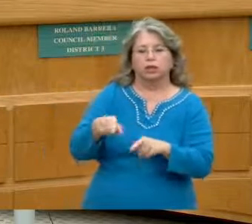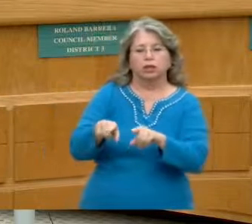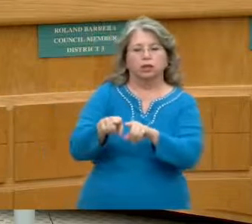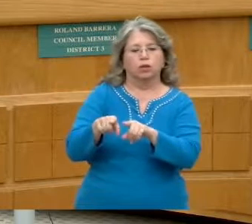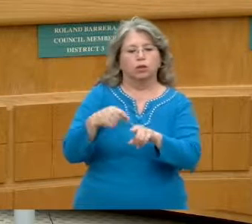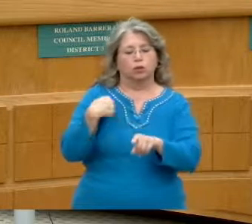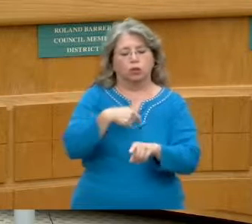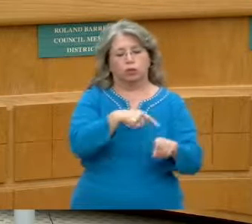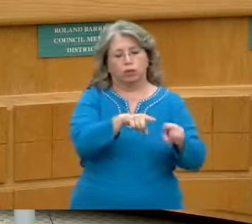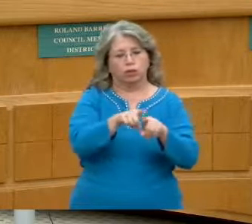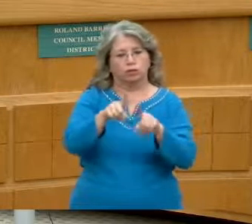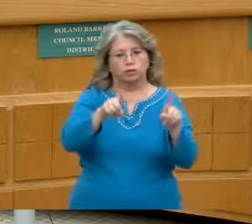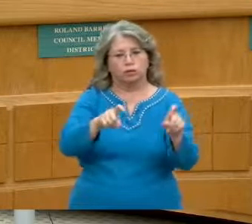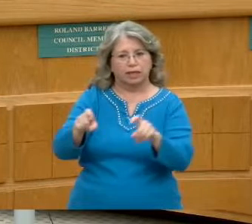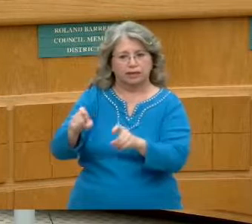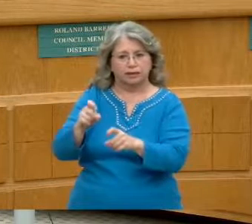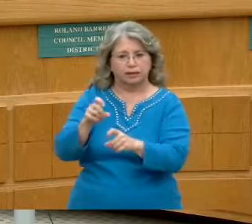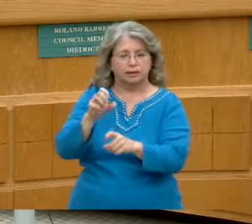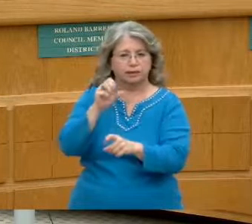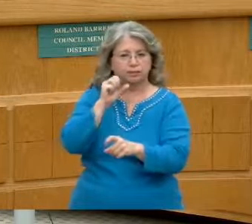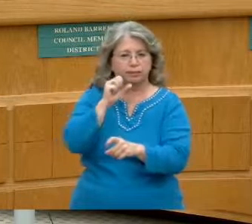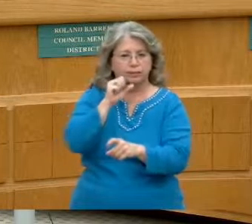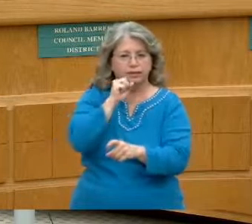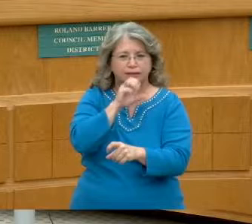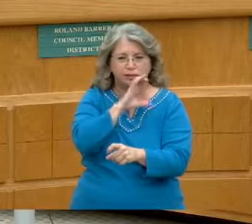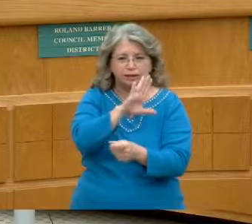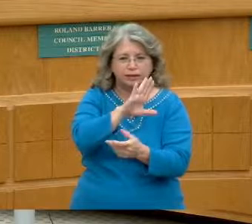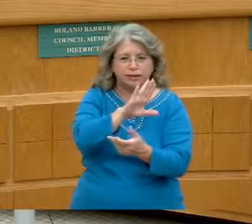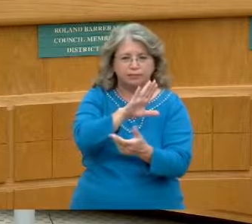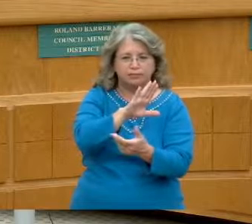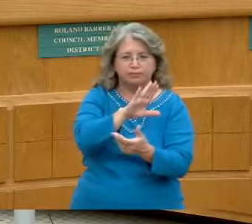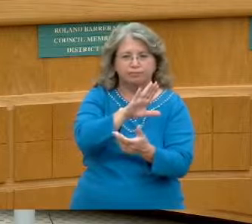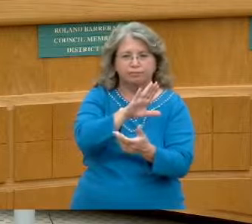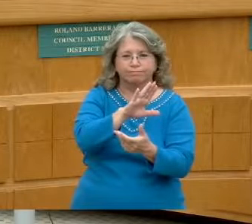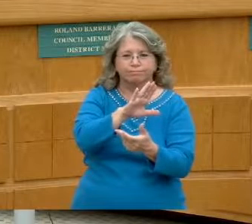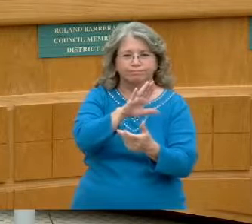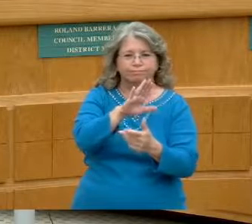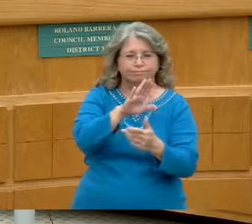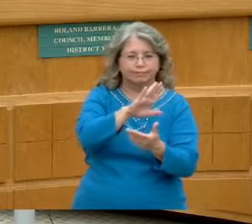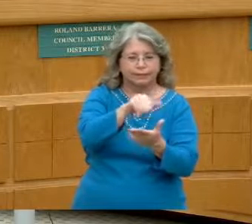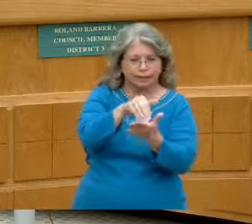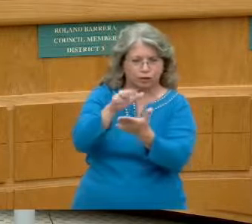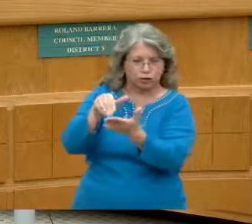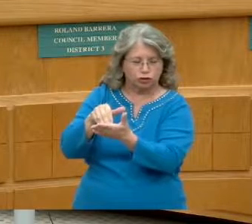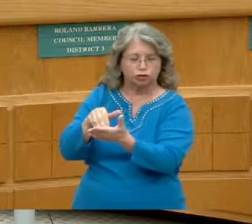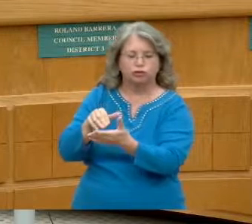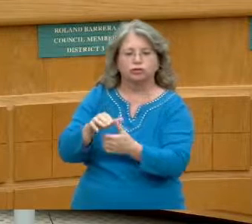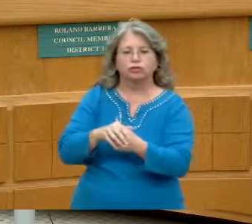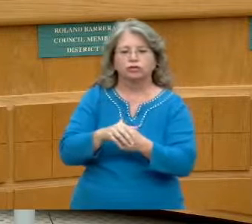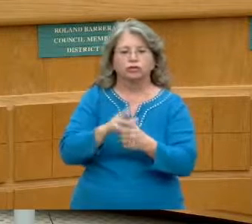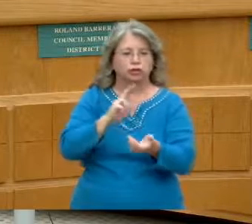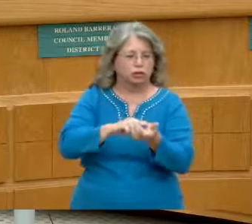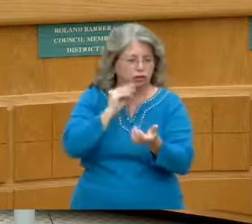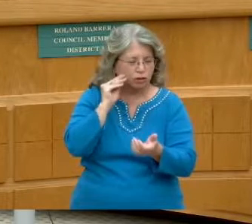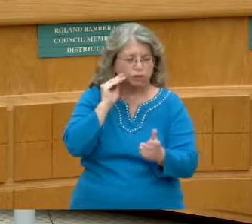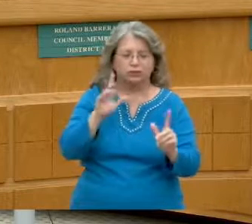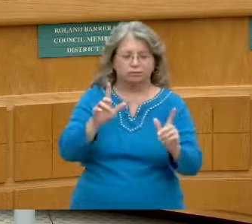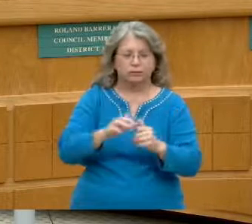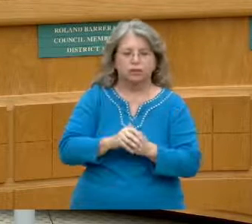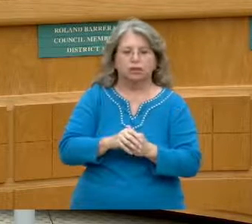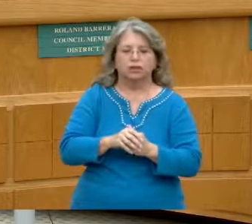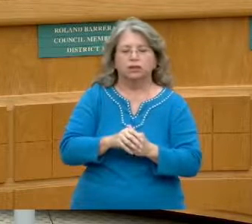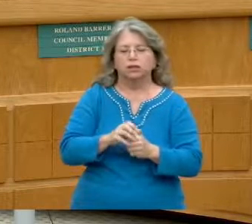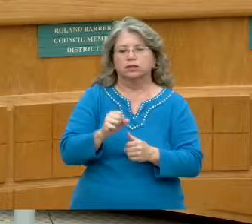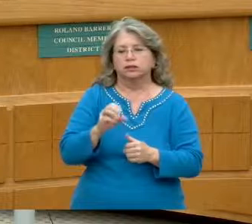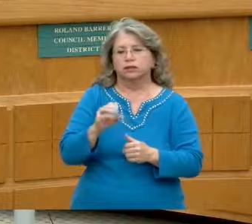But you can see we've had a couple of zeros this past week. 2, a 3, and a 2 today. So that brings our total cases over the